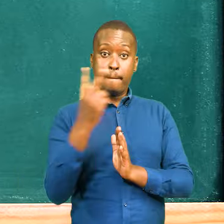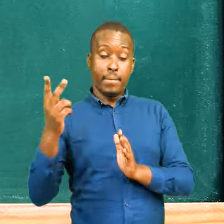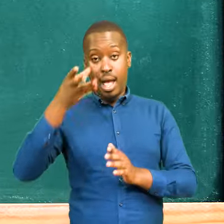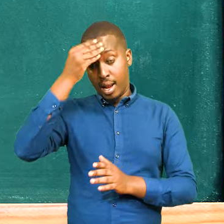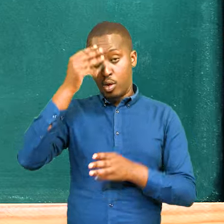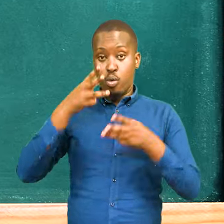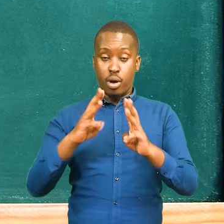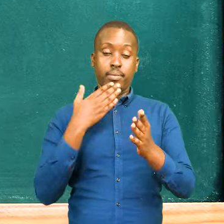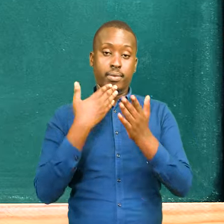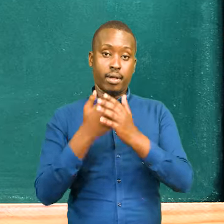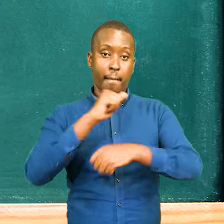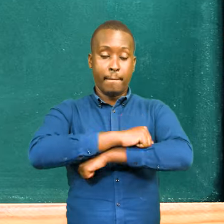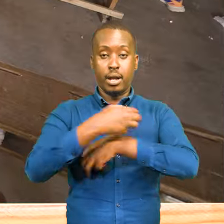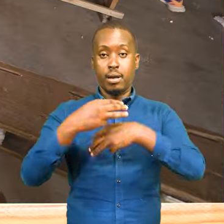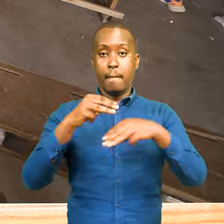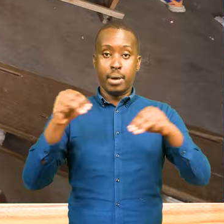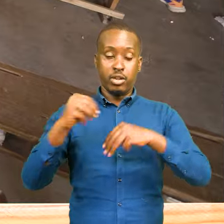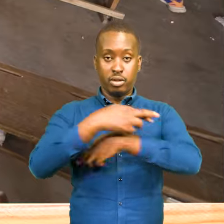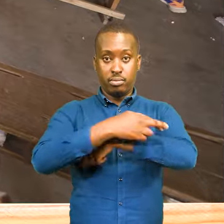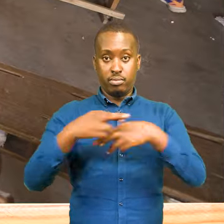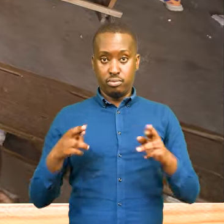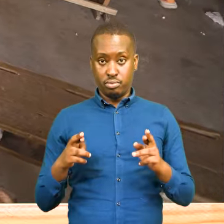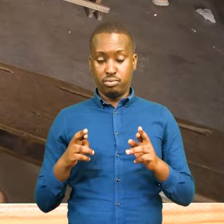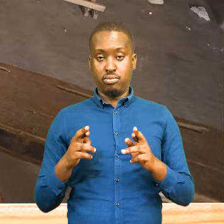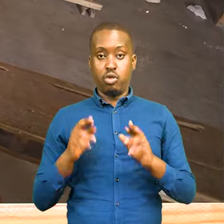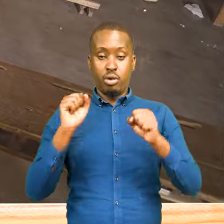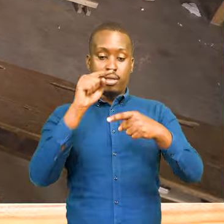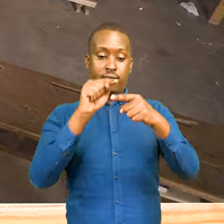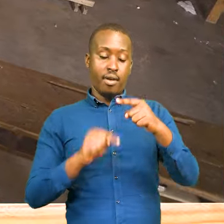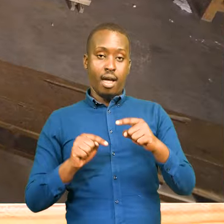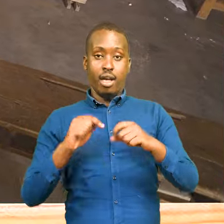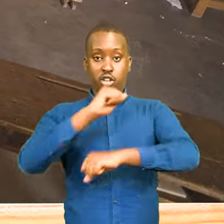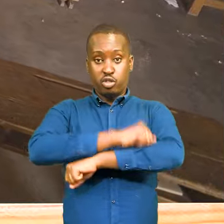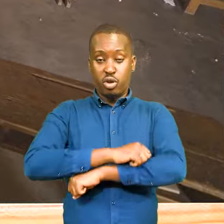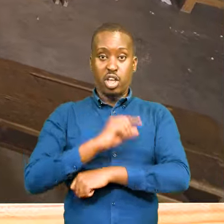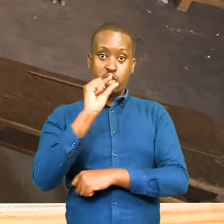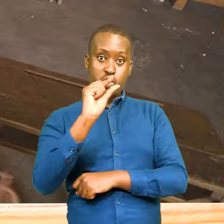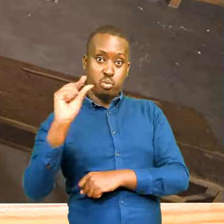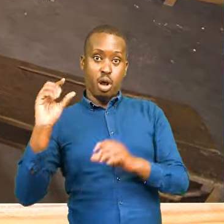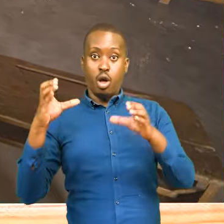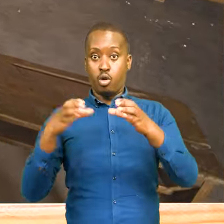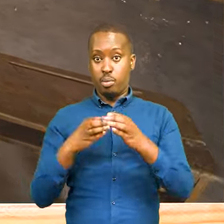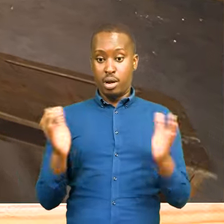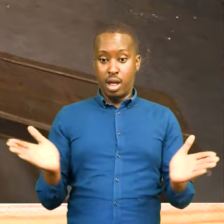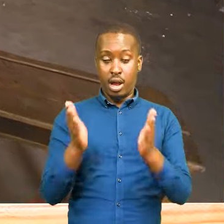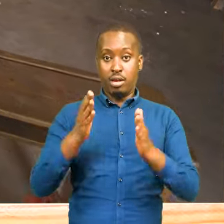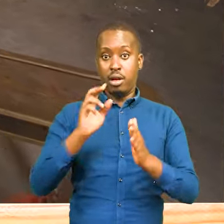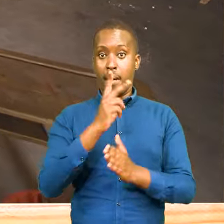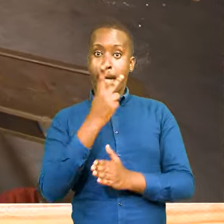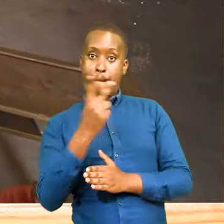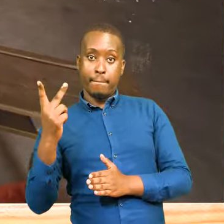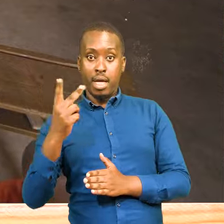also effective classroom management strategies. You can divide the class into smaller groups to encourage peer learning